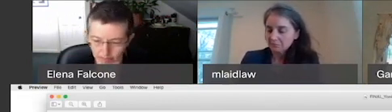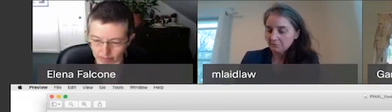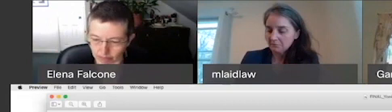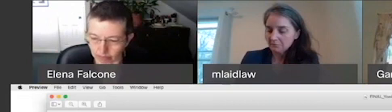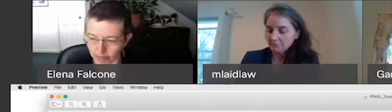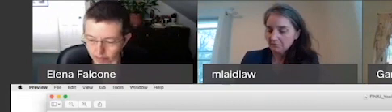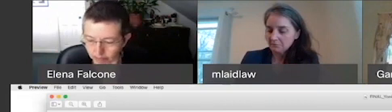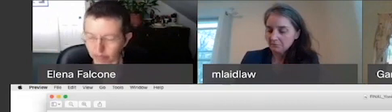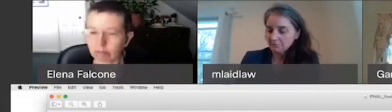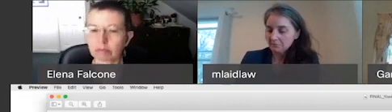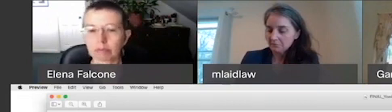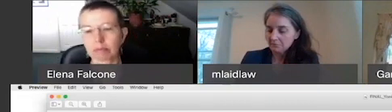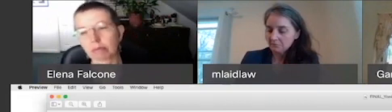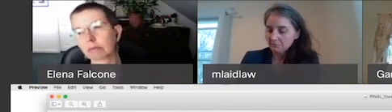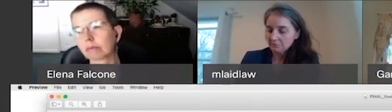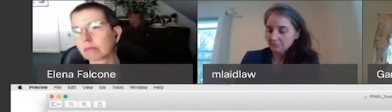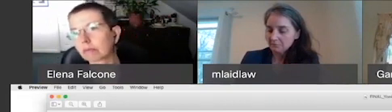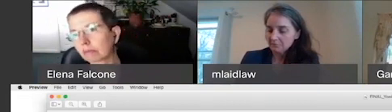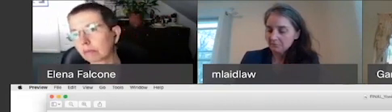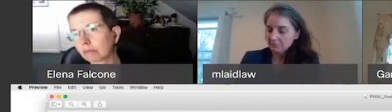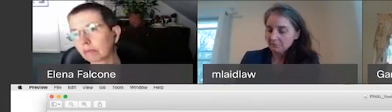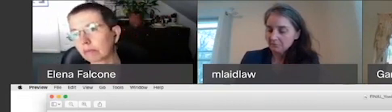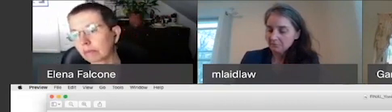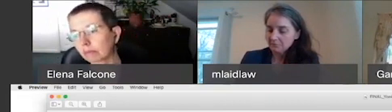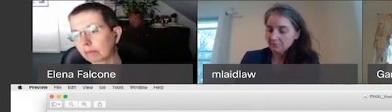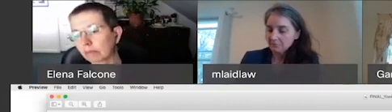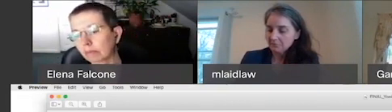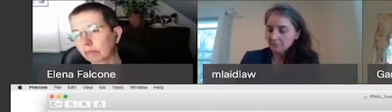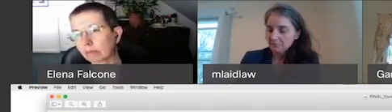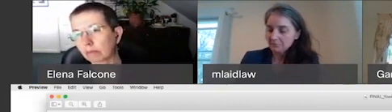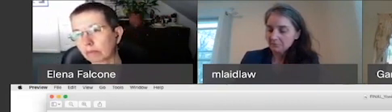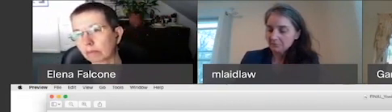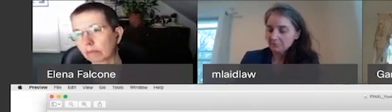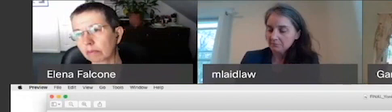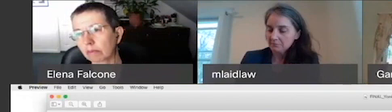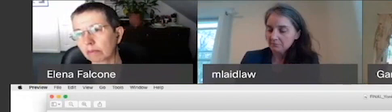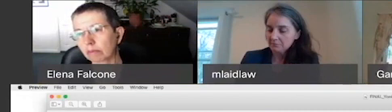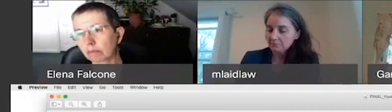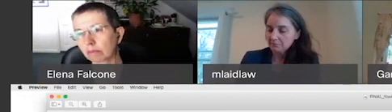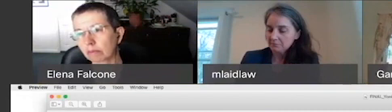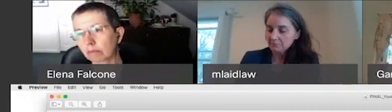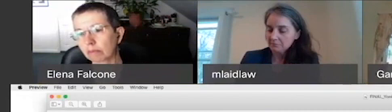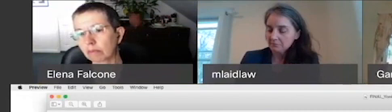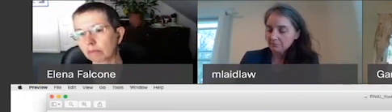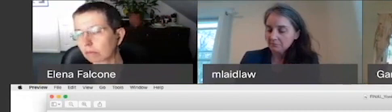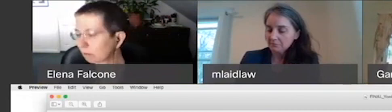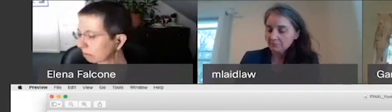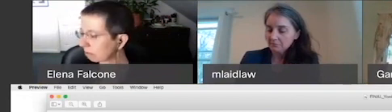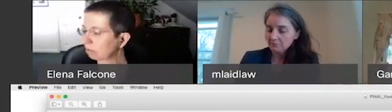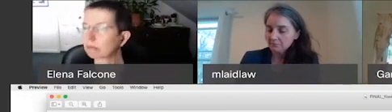wait for some guidance on how many people will be allowed to ride in the van while also making sure that my drivers are safe up